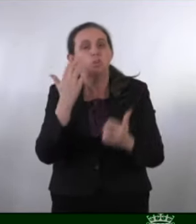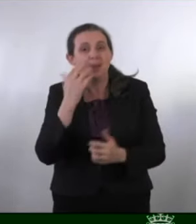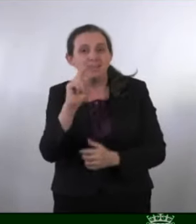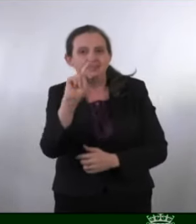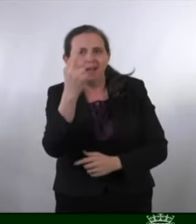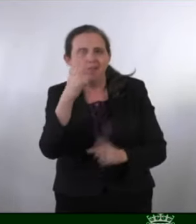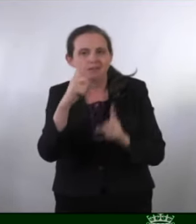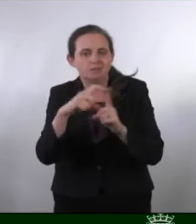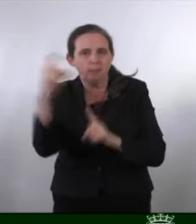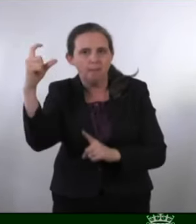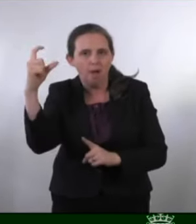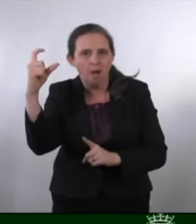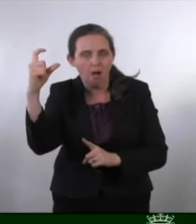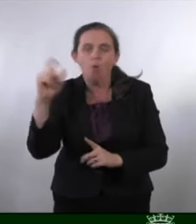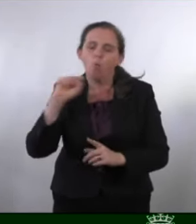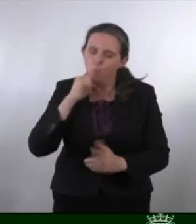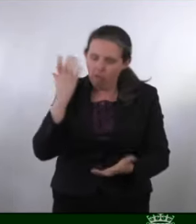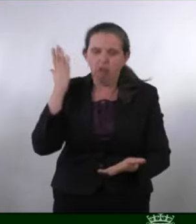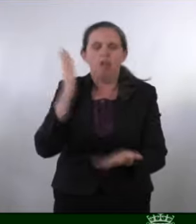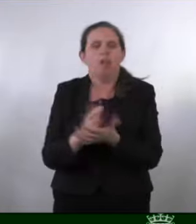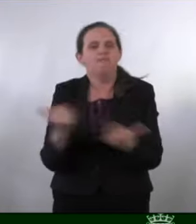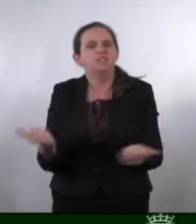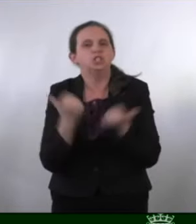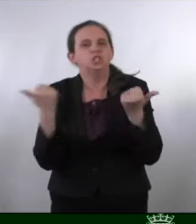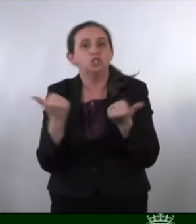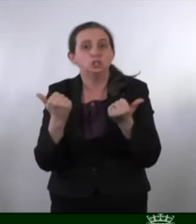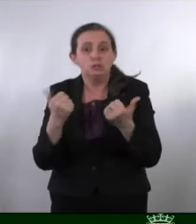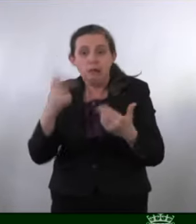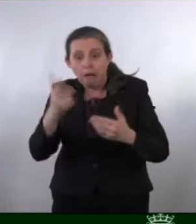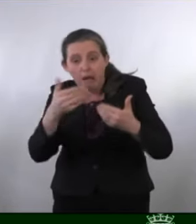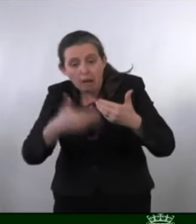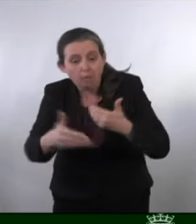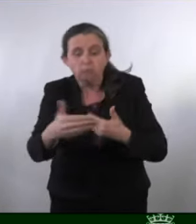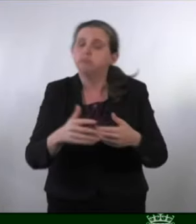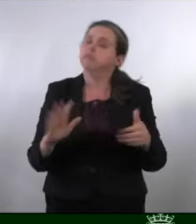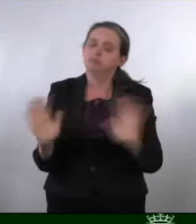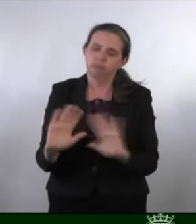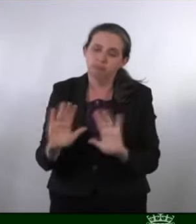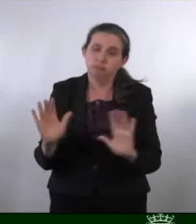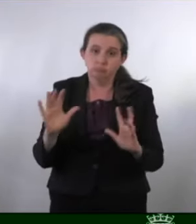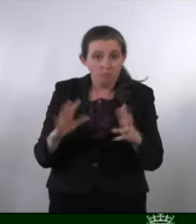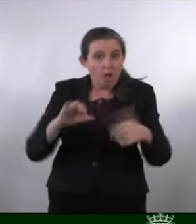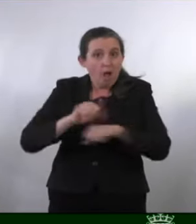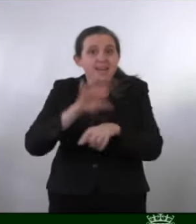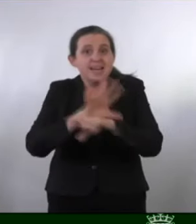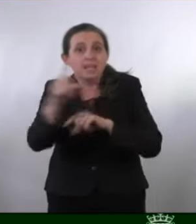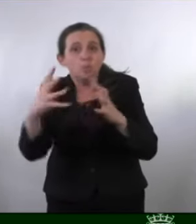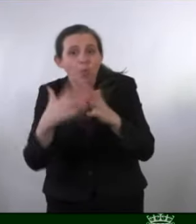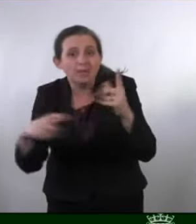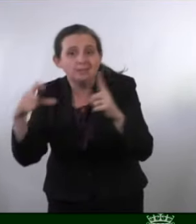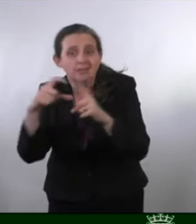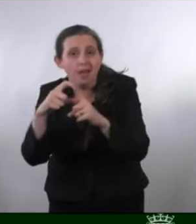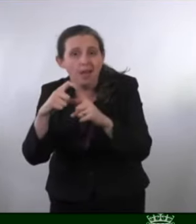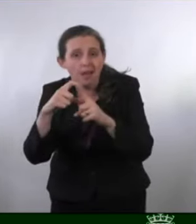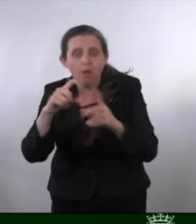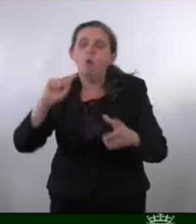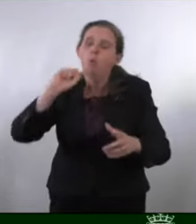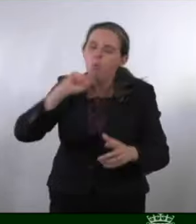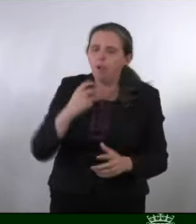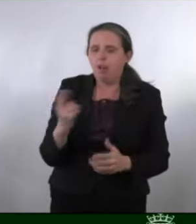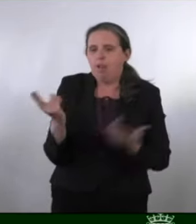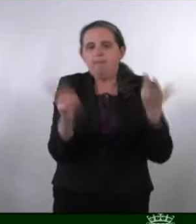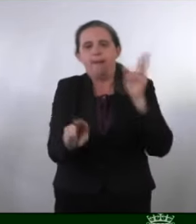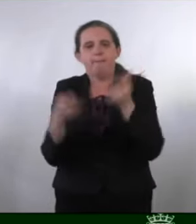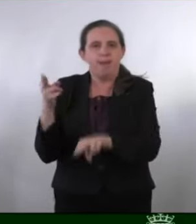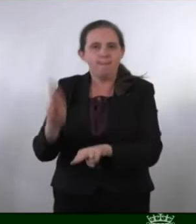they will not be renewed. From next Wednesday, people will be able to leave their home for any purpose and meet